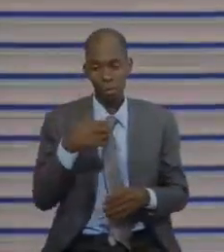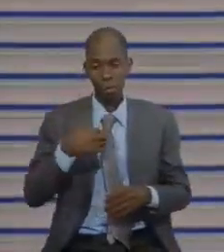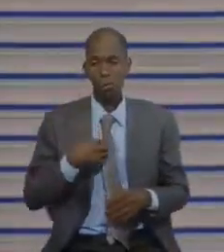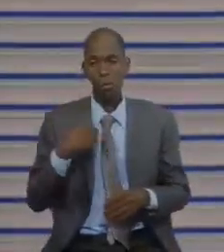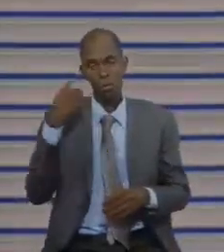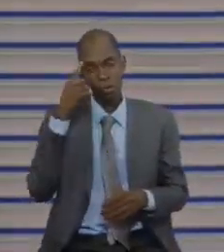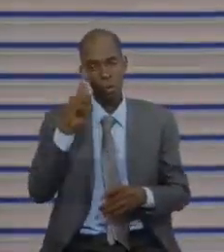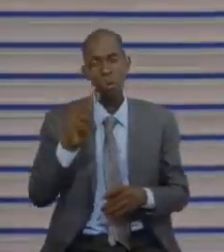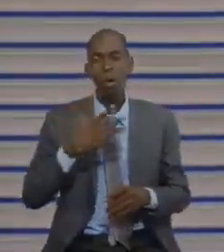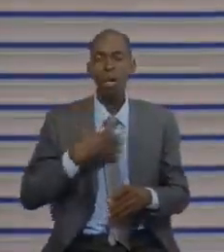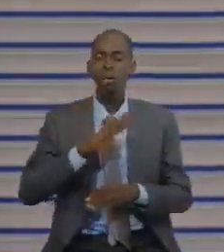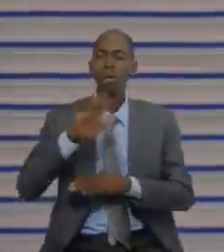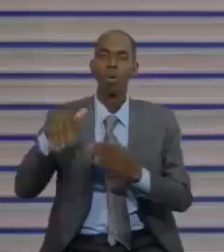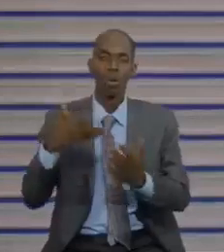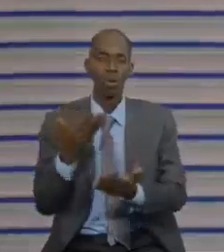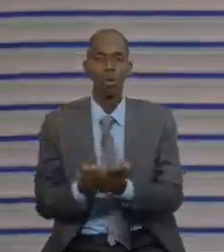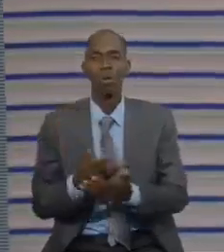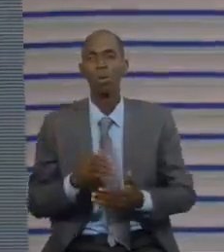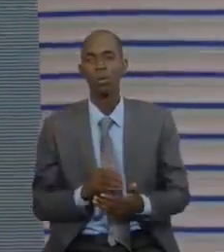and all.